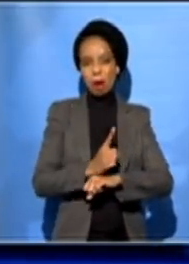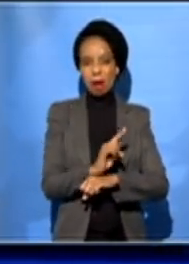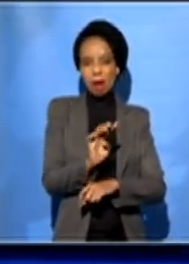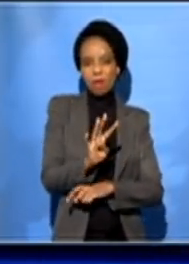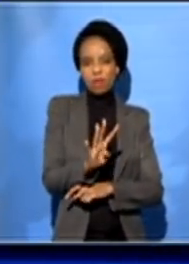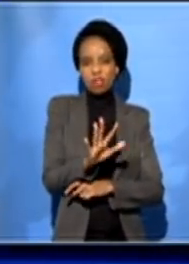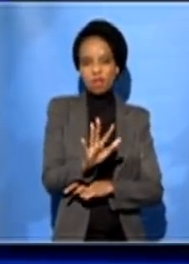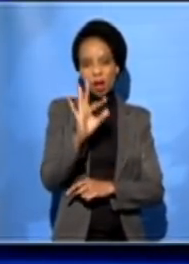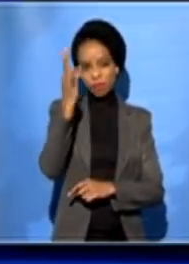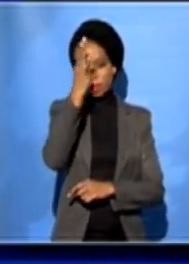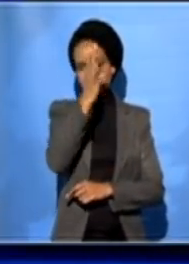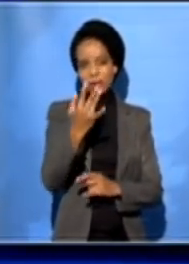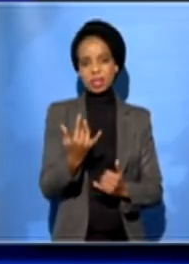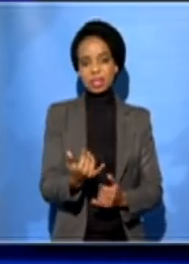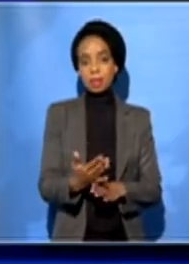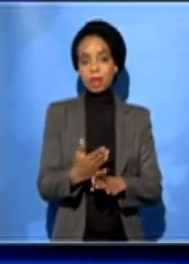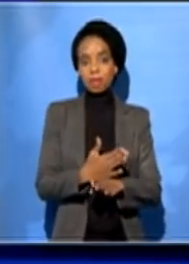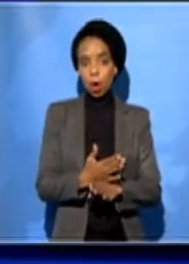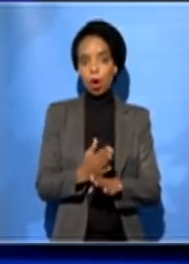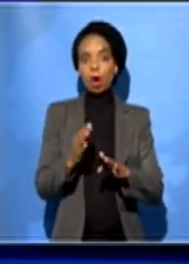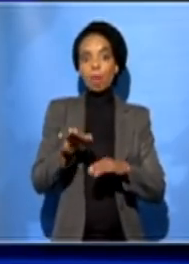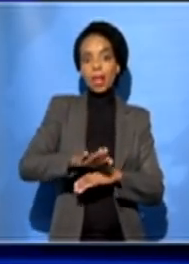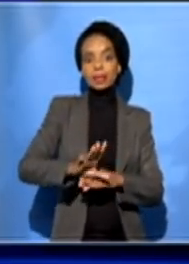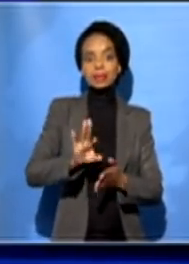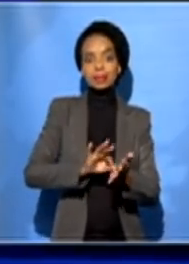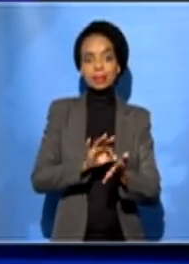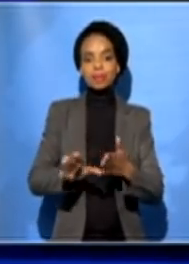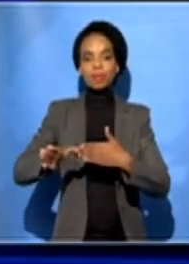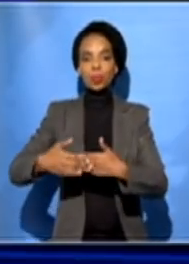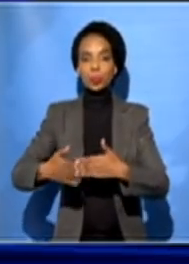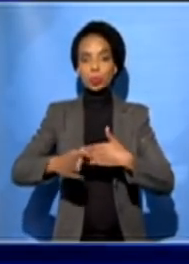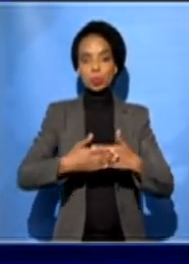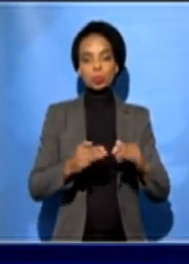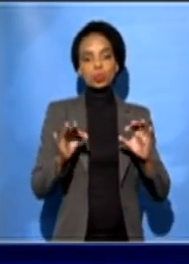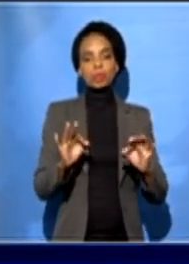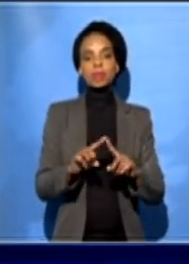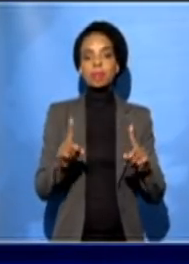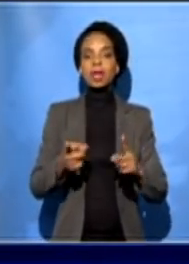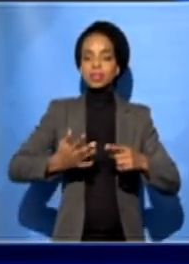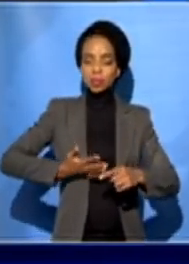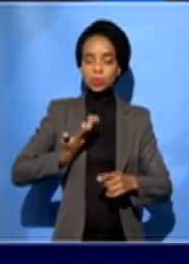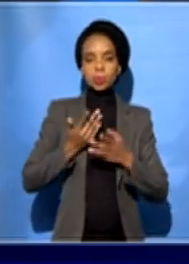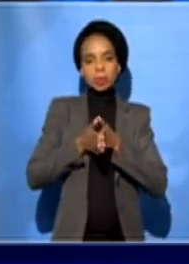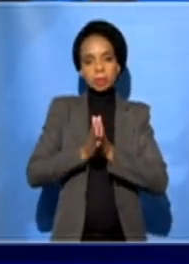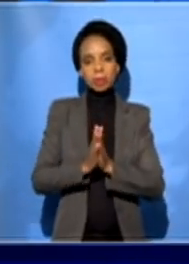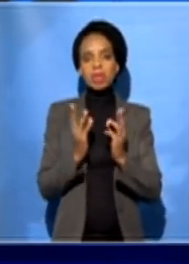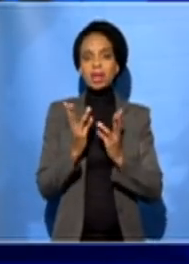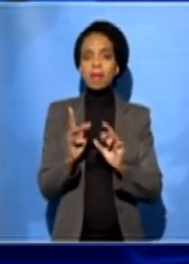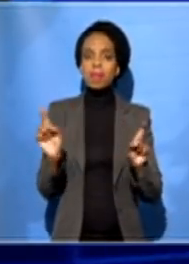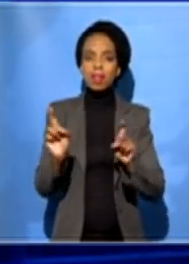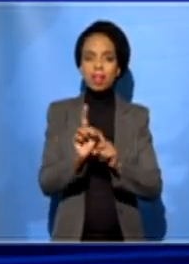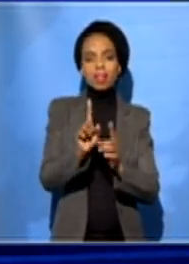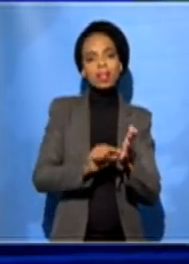now before the polls close officially. But we want to make a call out to everybody who hasn't voted